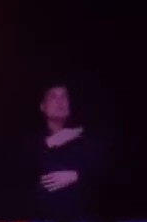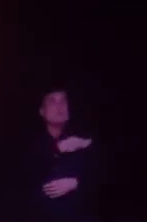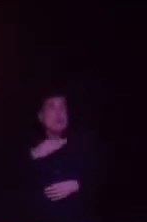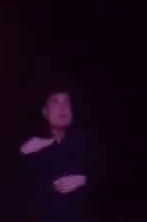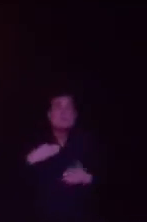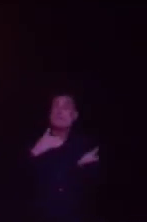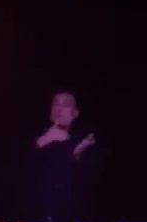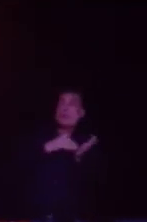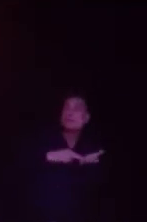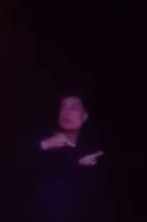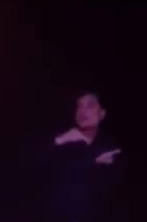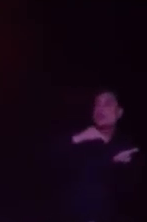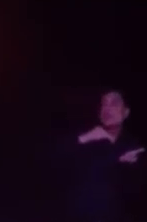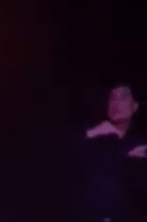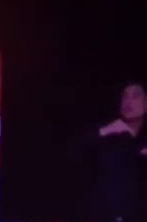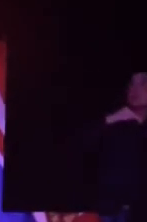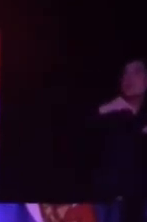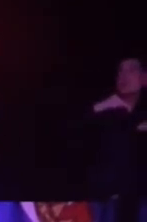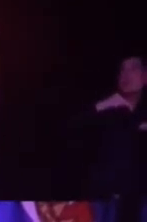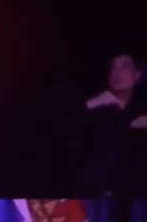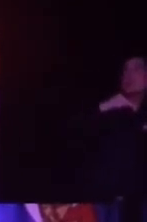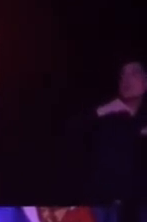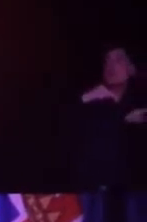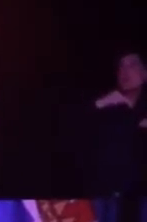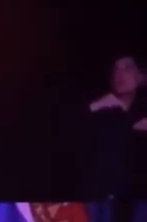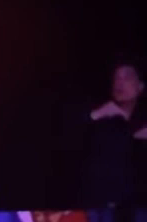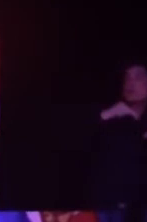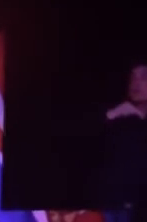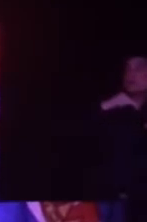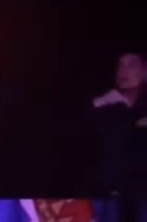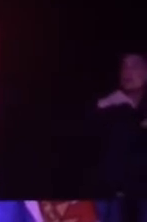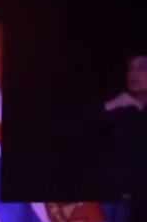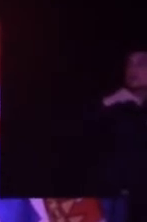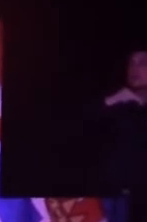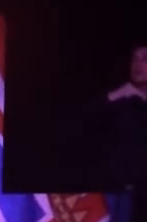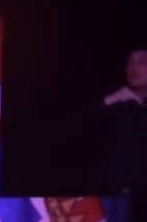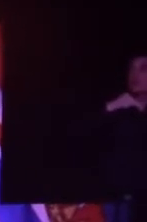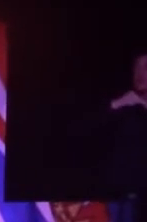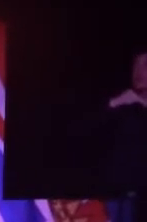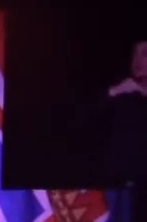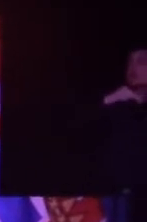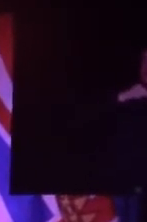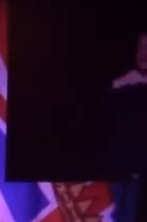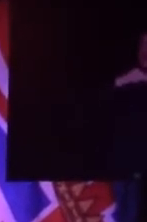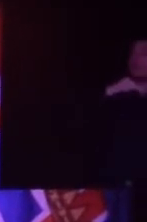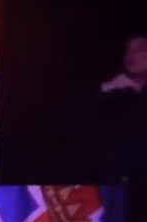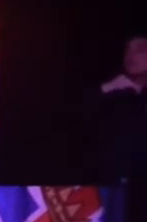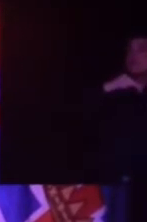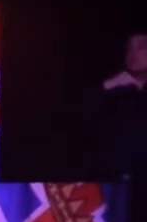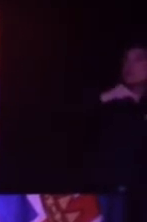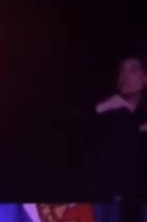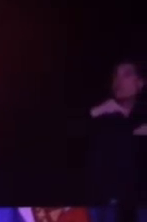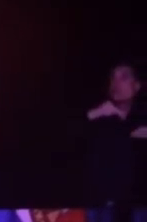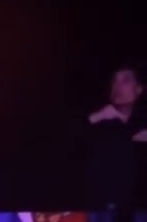during this very, very difficult time. And remember, this was fucking streamed one day